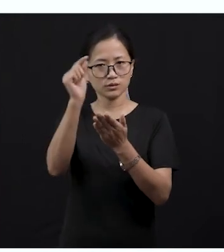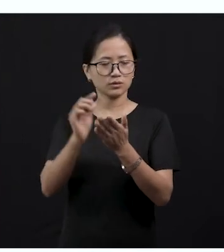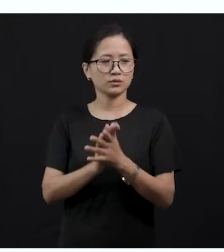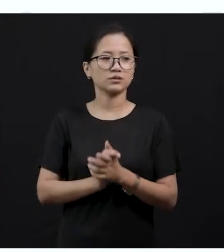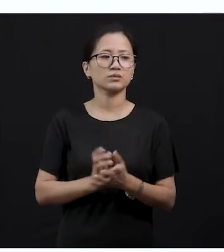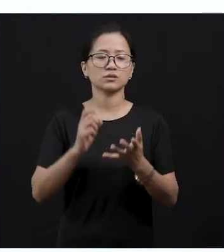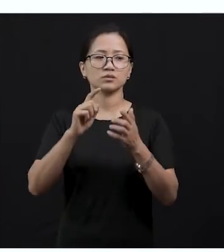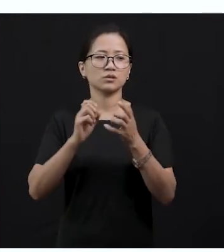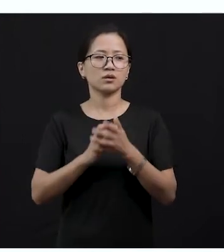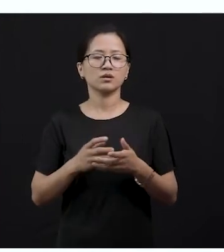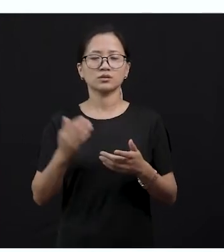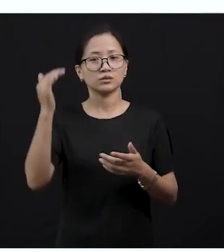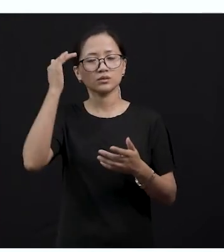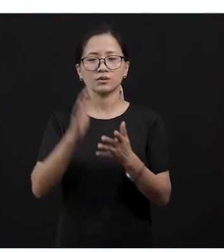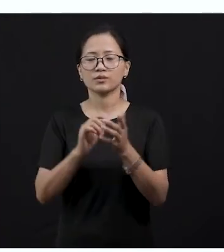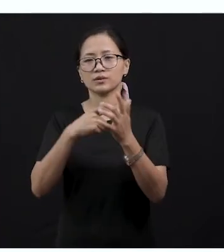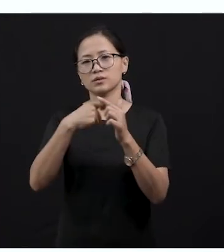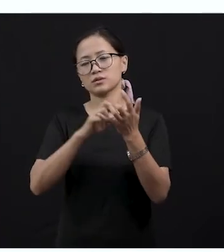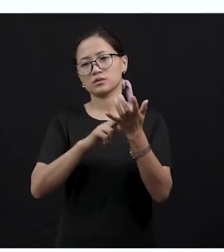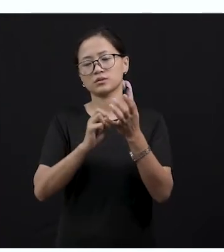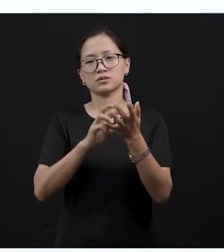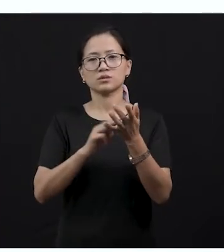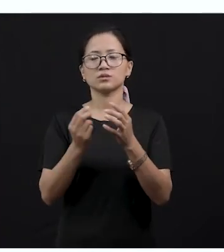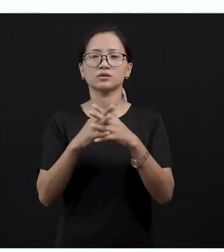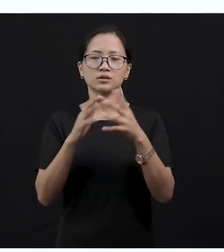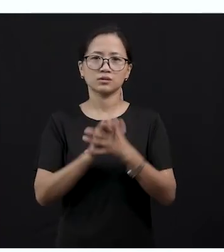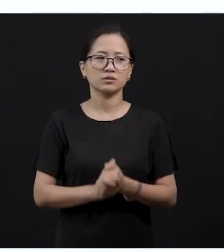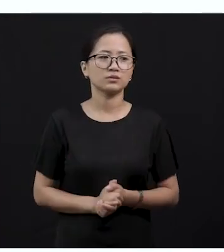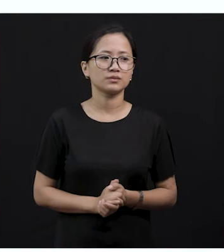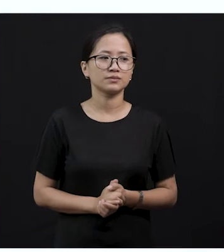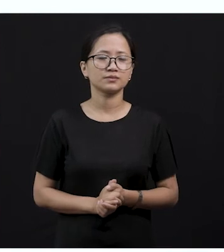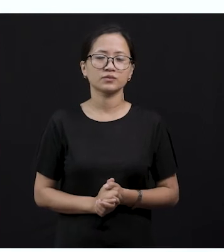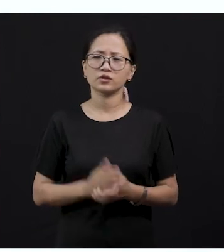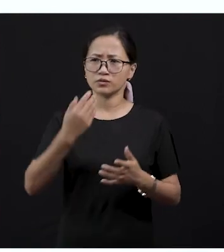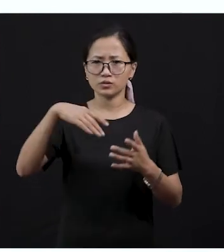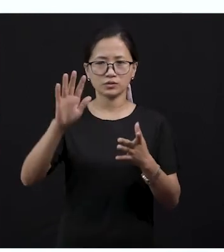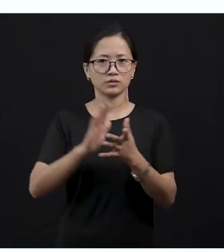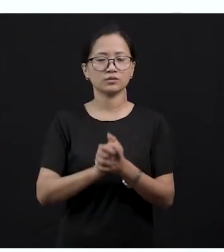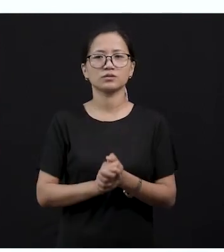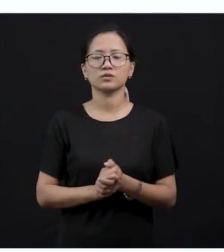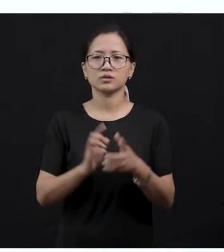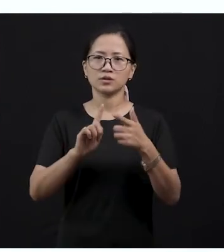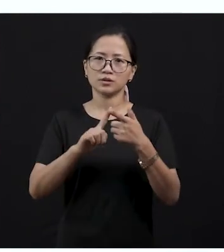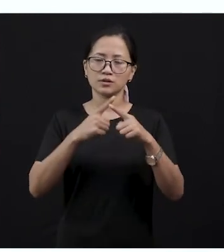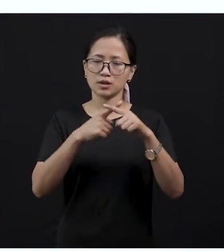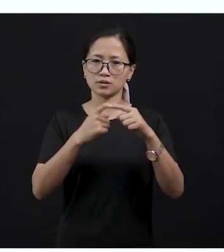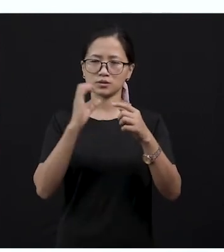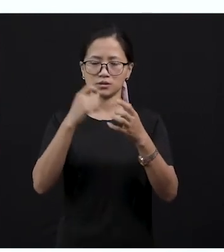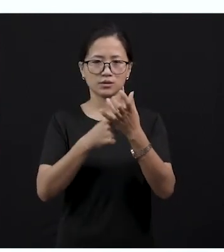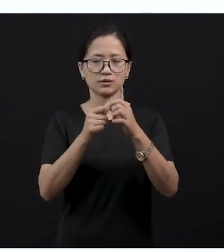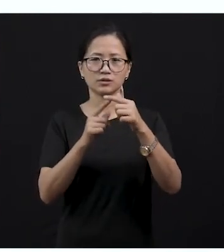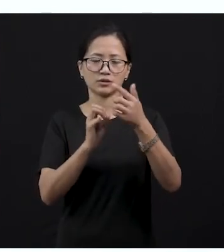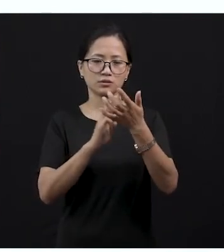Yes or no? Going to the washroom, you know, for urination and for doing potty. All this is the process of excretion.